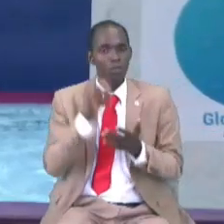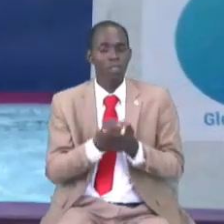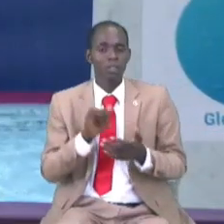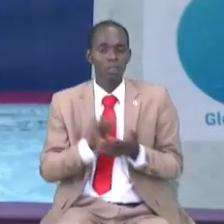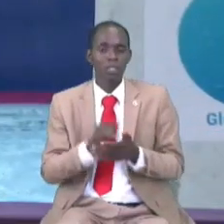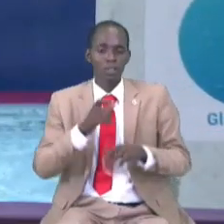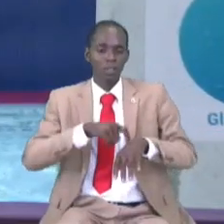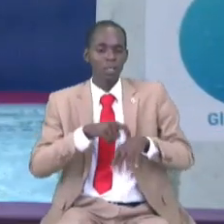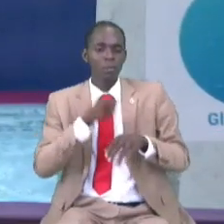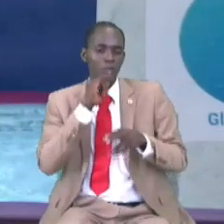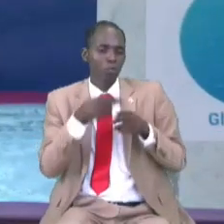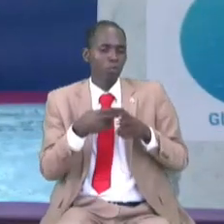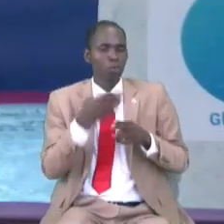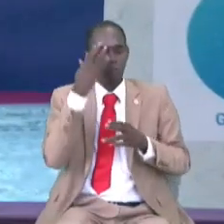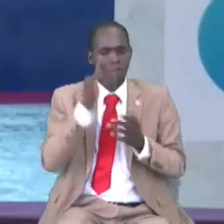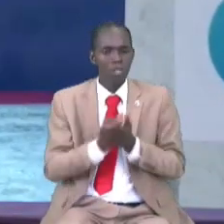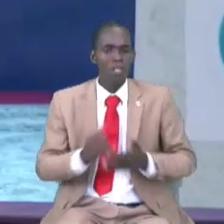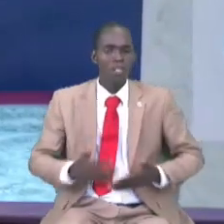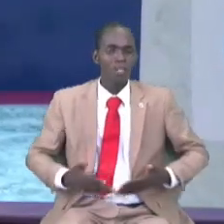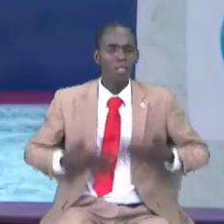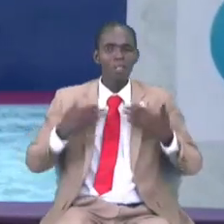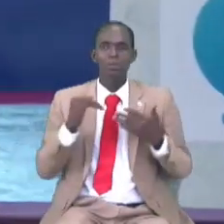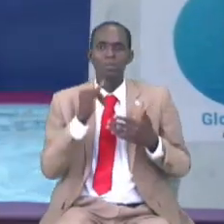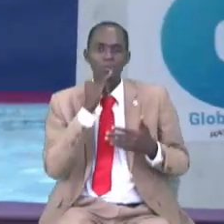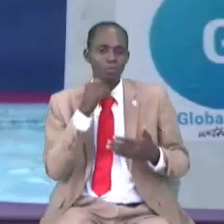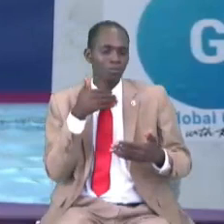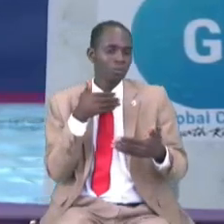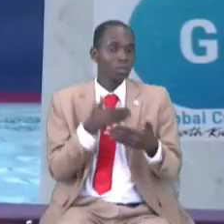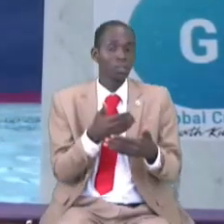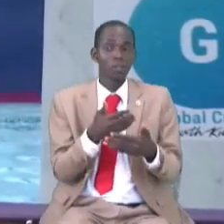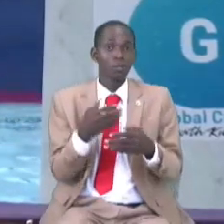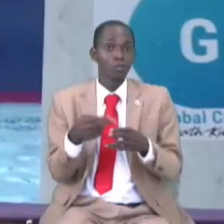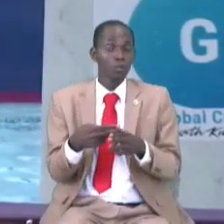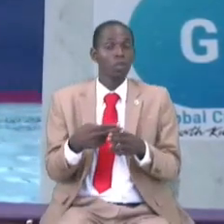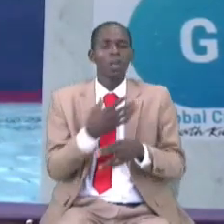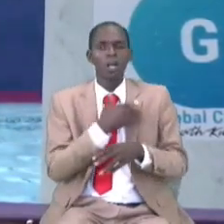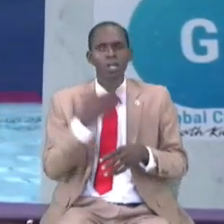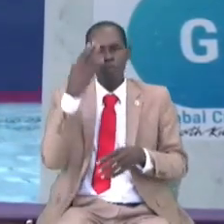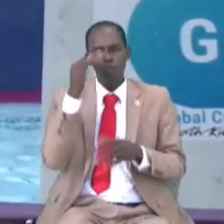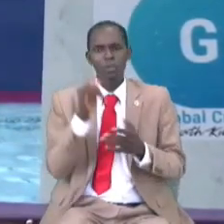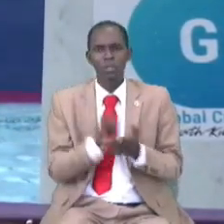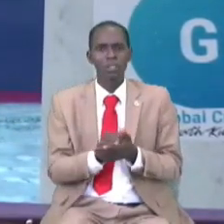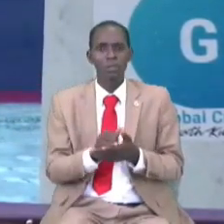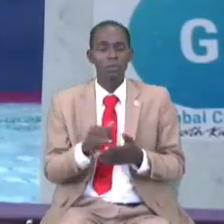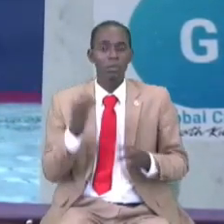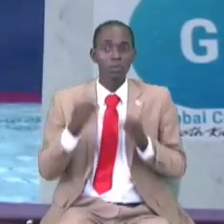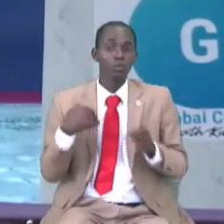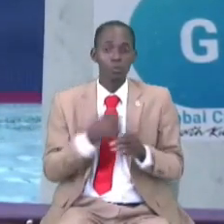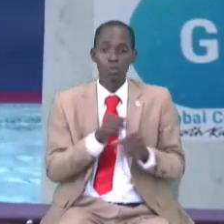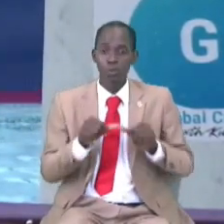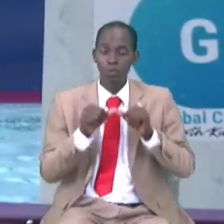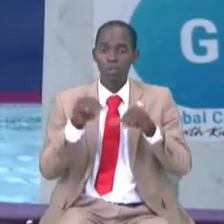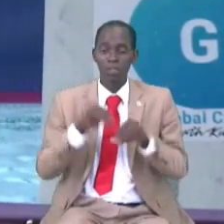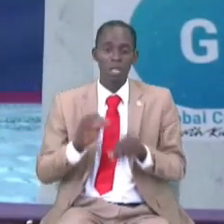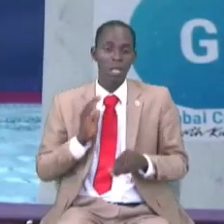we continue in our sins, the axe is already there, the judgment is already pronounced, the